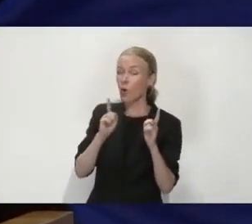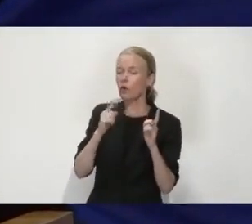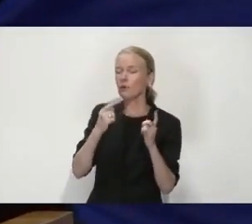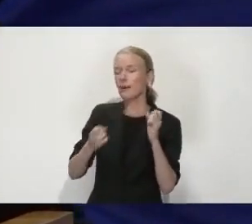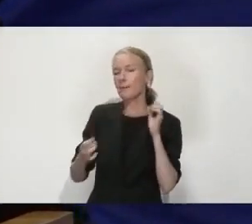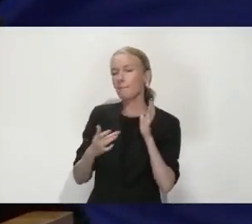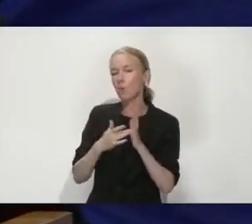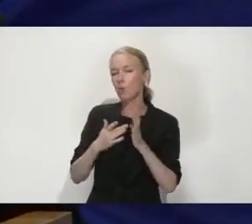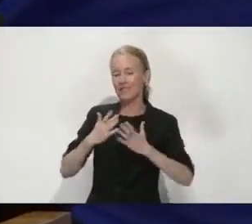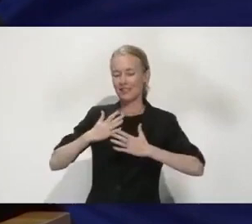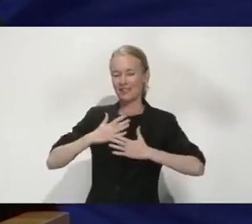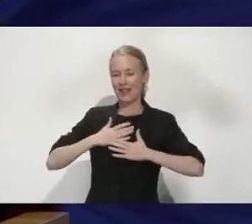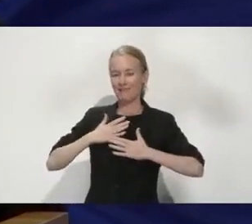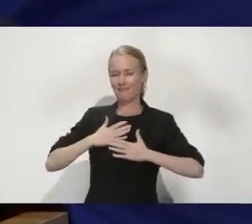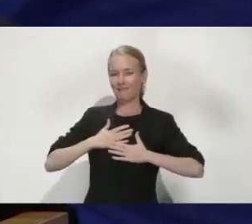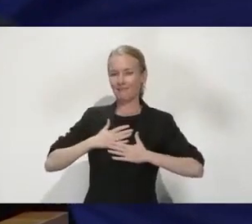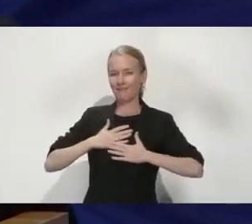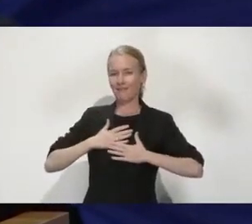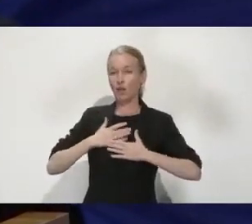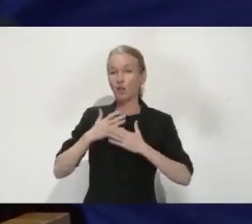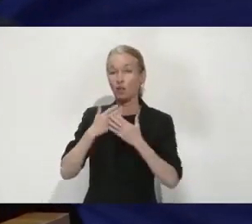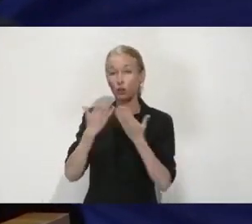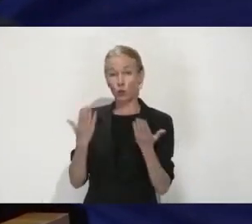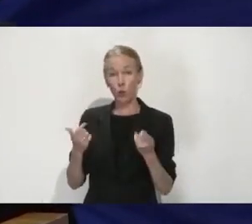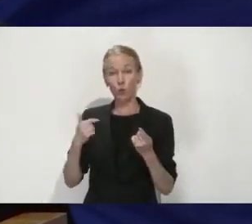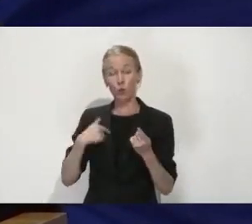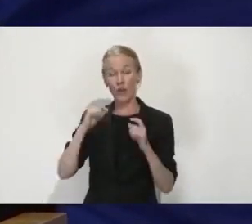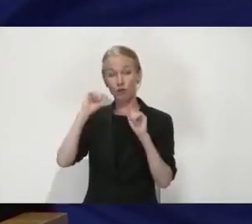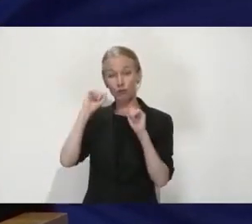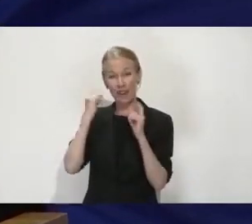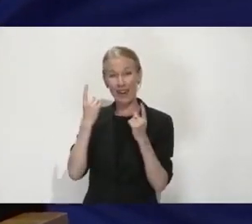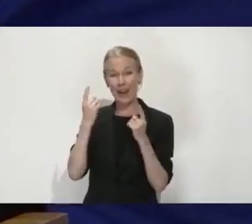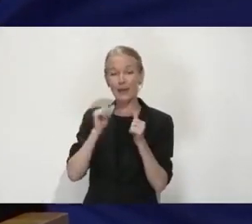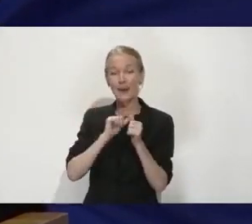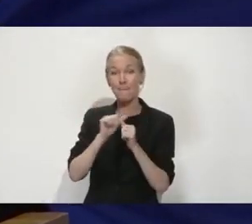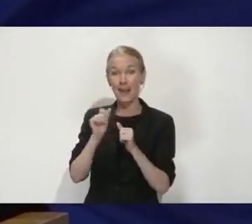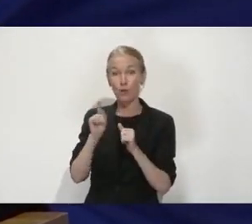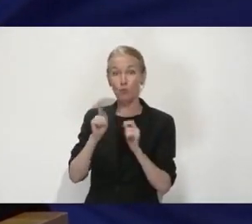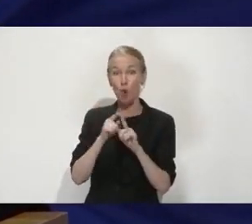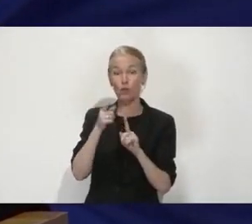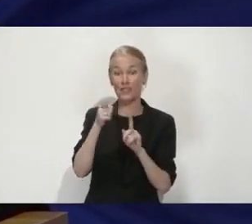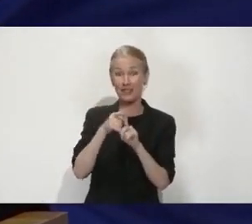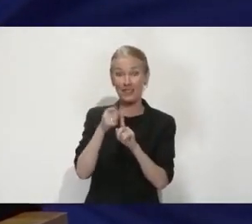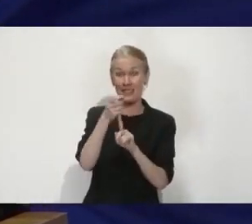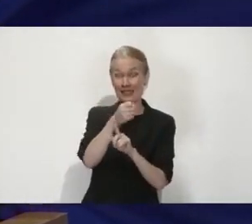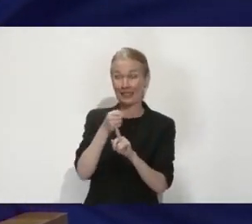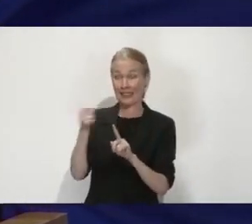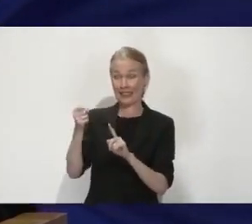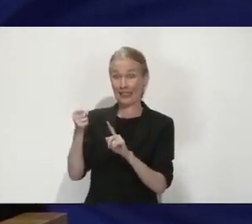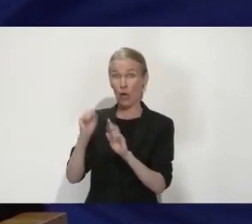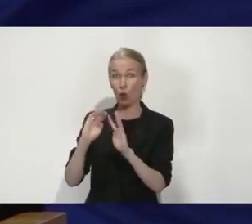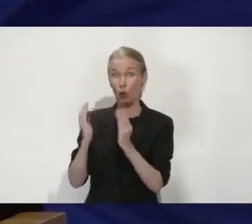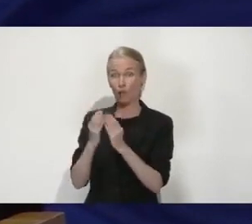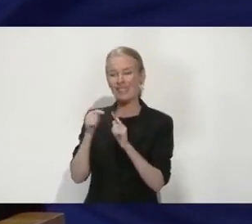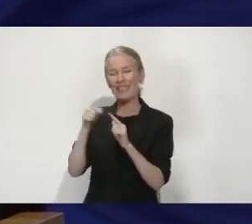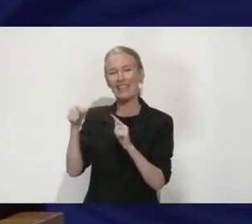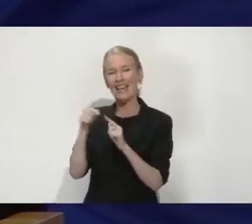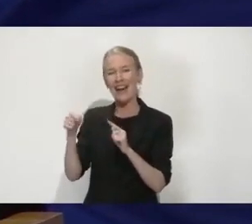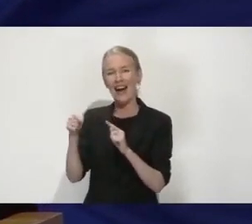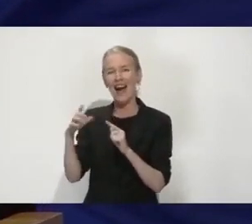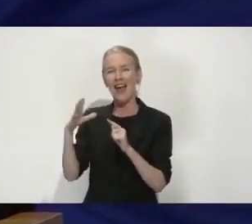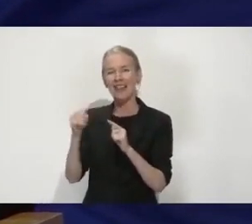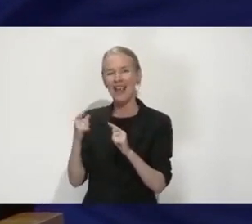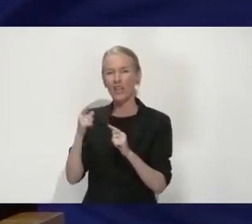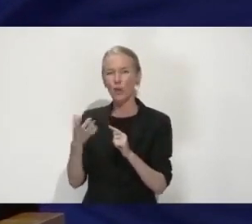positive patients, that it's much safer to put them into quarantine in the area where they already are. But just in terms of your